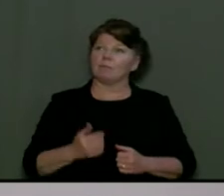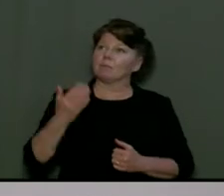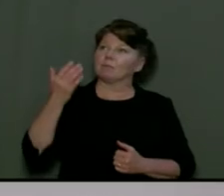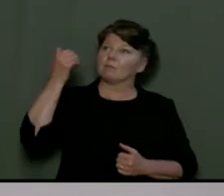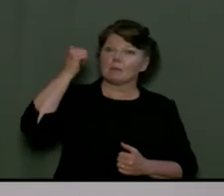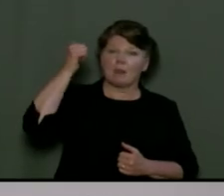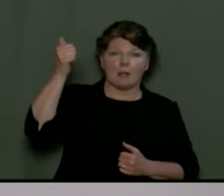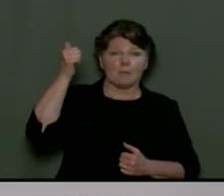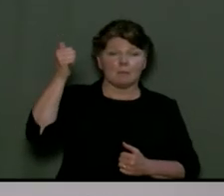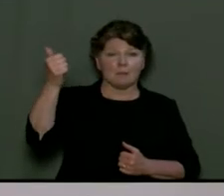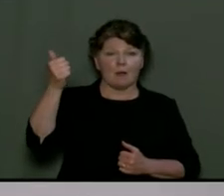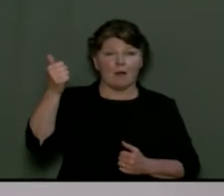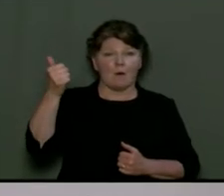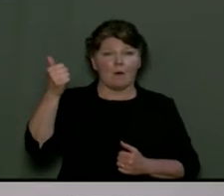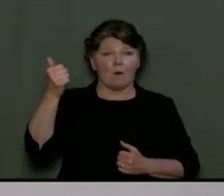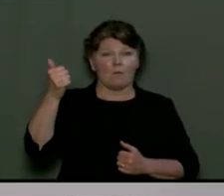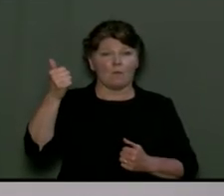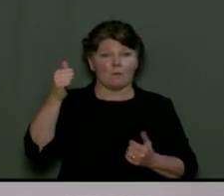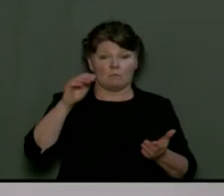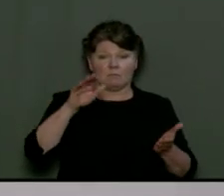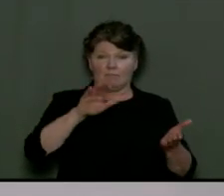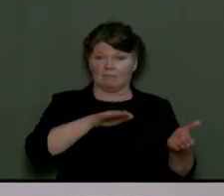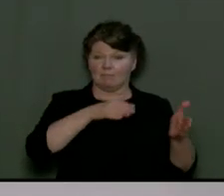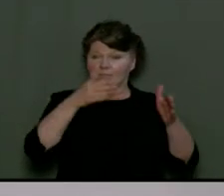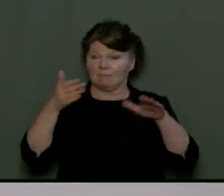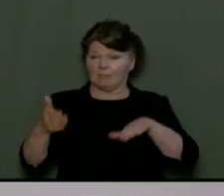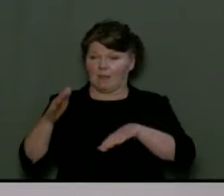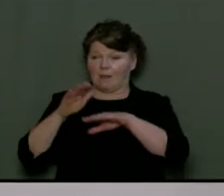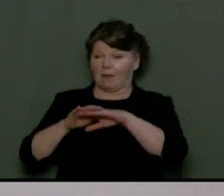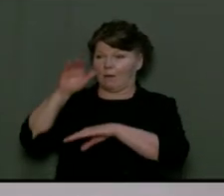pushed himself to the limit of death for you.